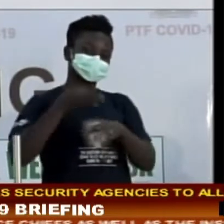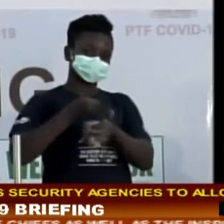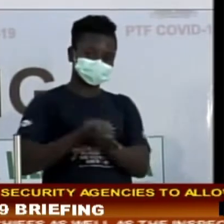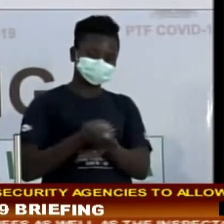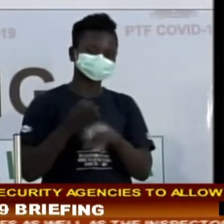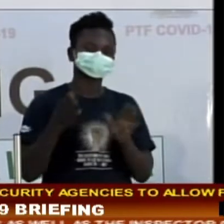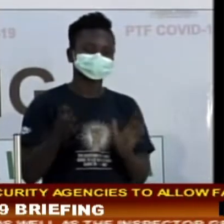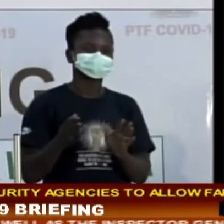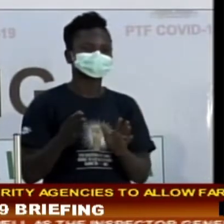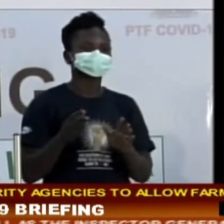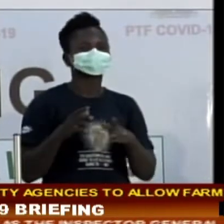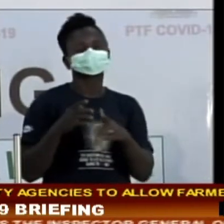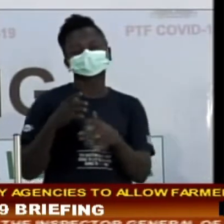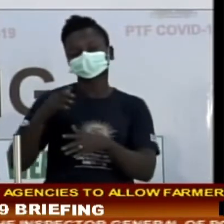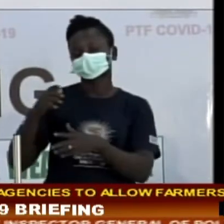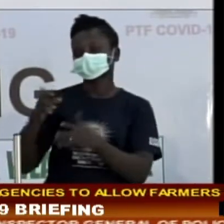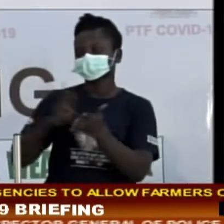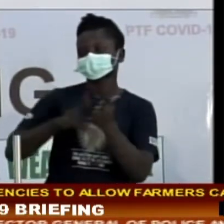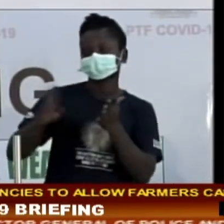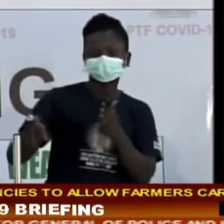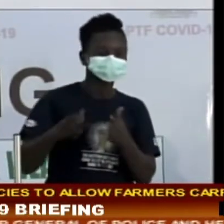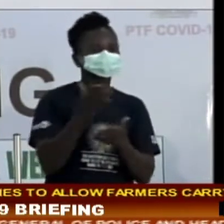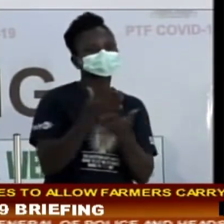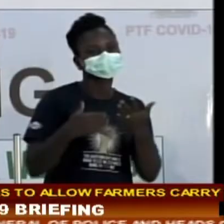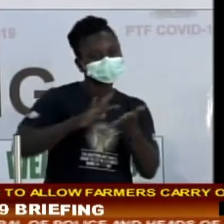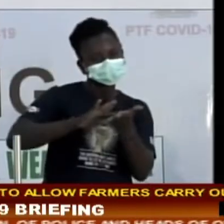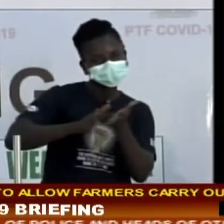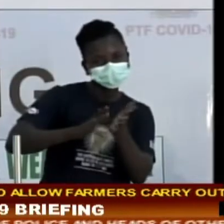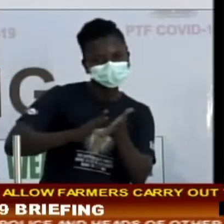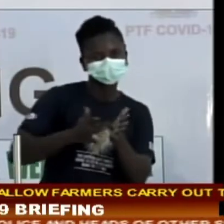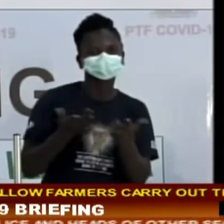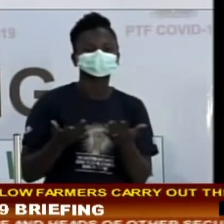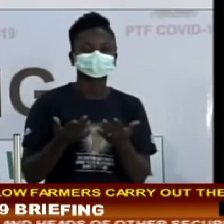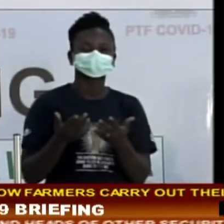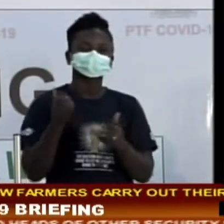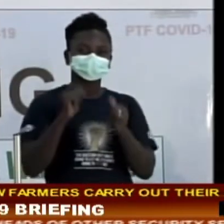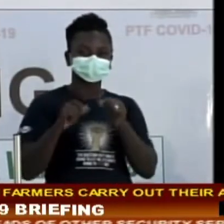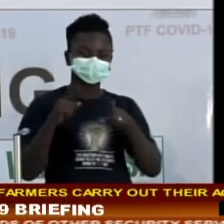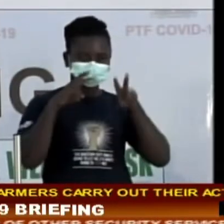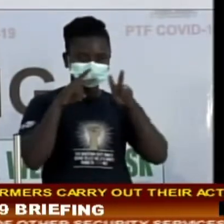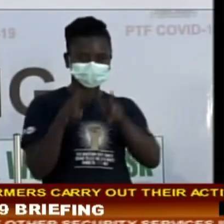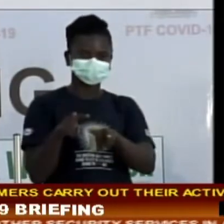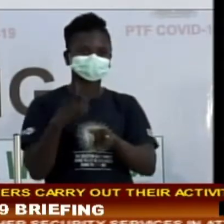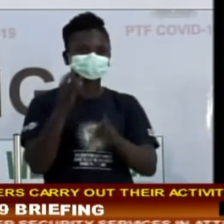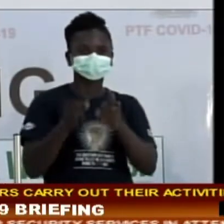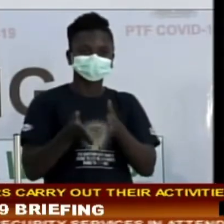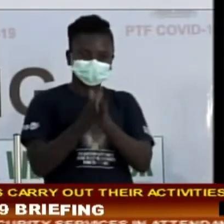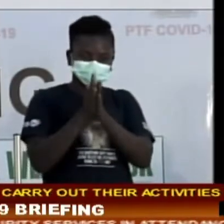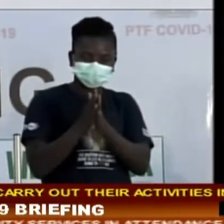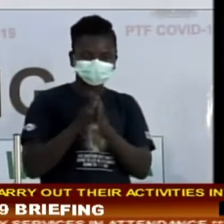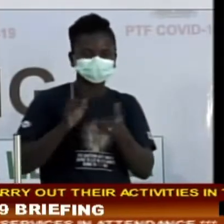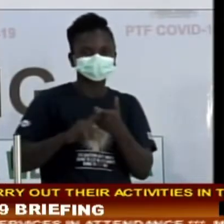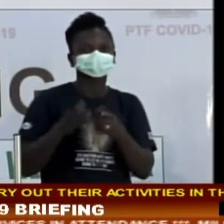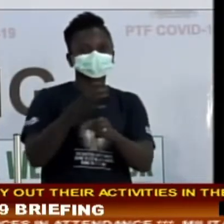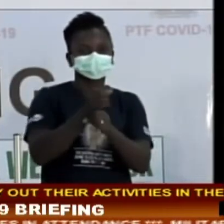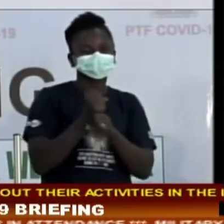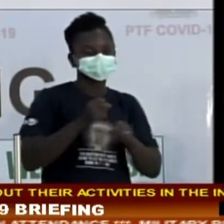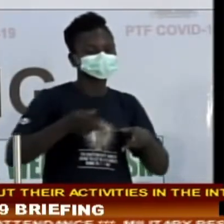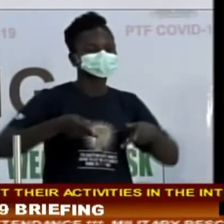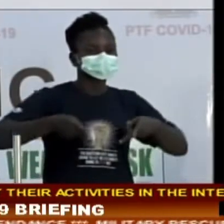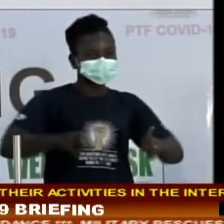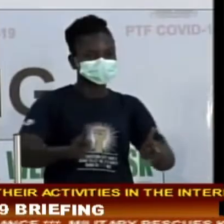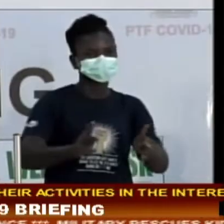things uh certain particular drugs which has been dealt with routinely if you are asking to get permit to import